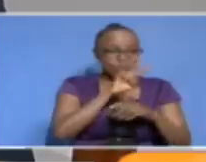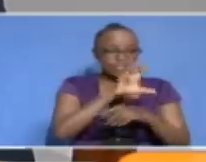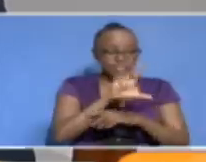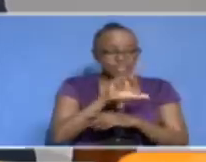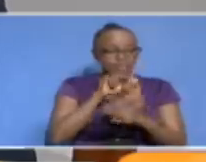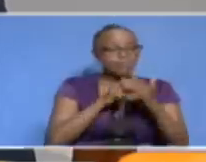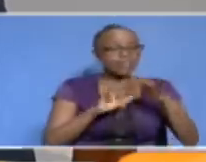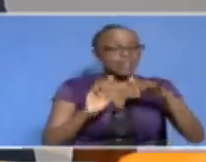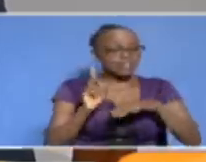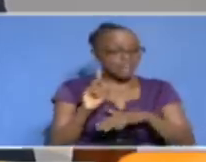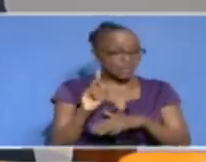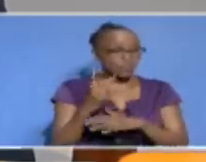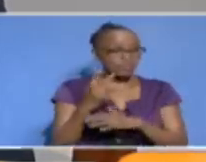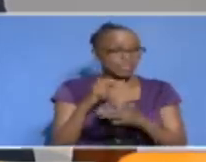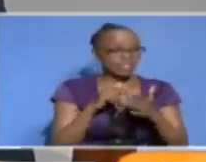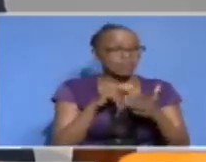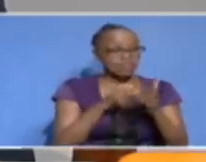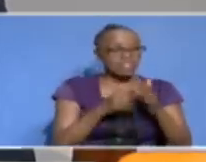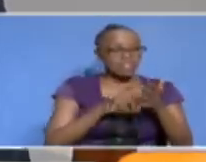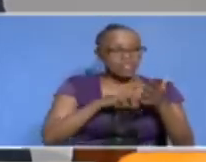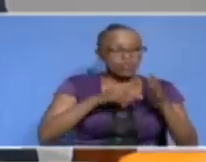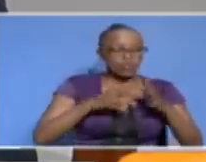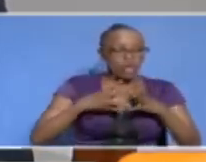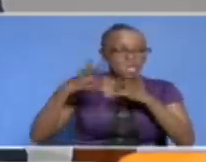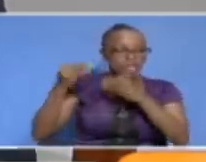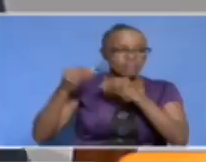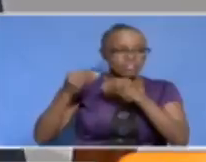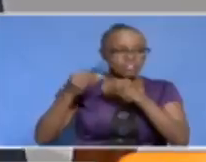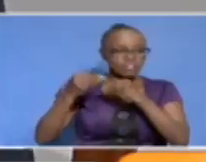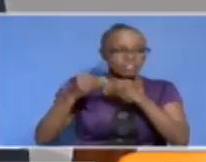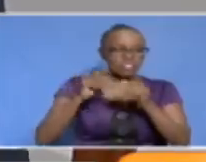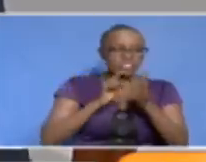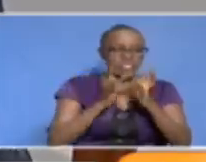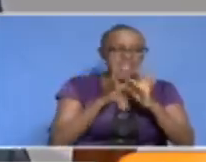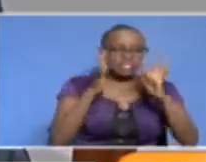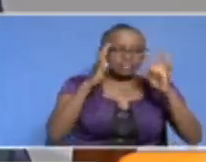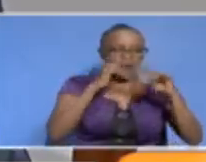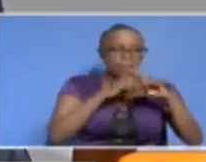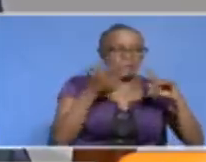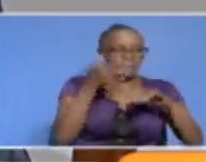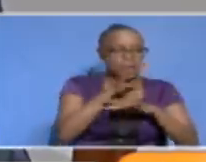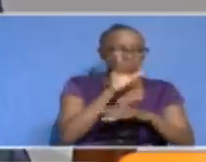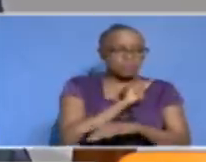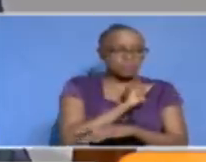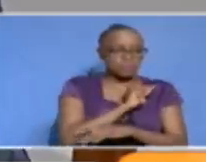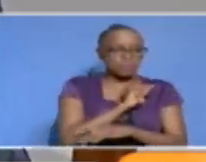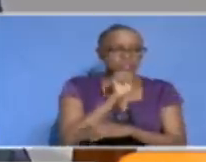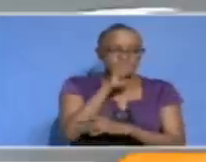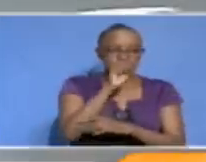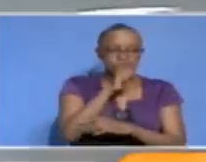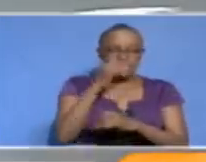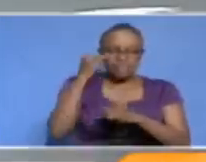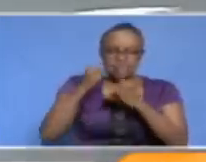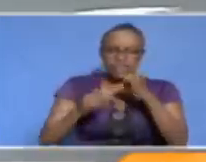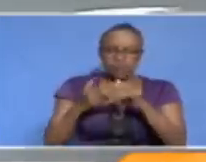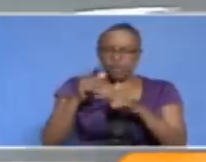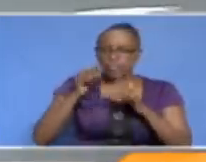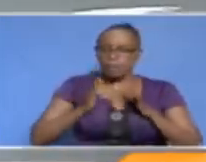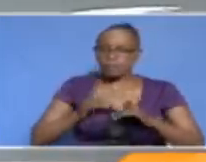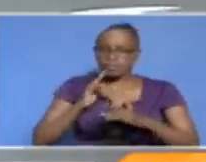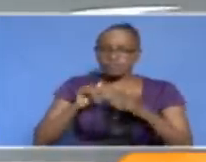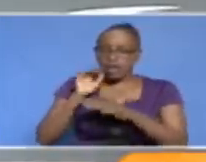Nairobi. So I think the contractor left the site around Christmas, but is back already. Yeah. Yes. Last one, Kevin Osika